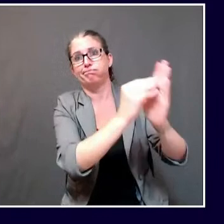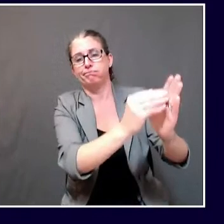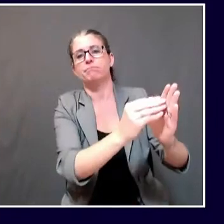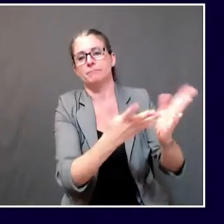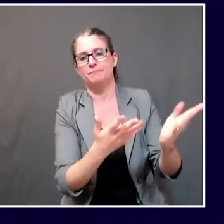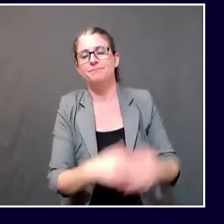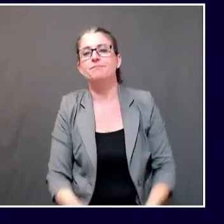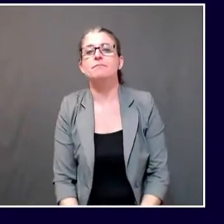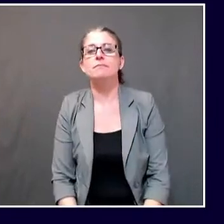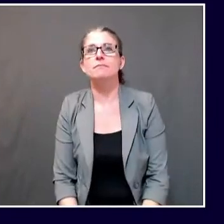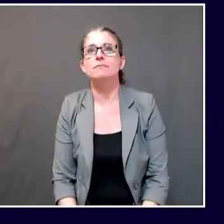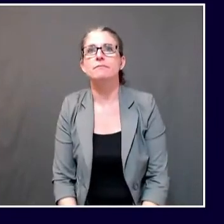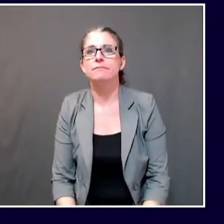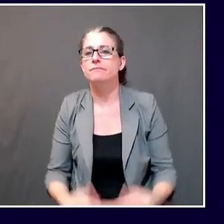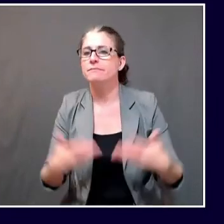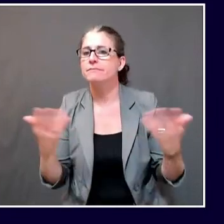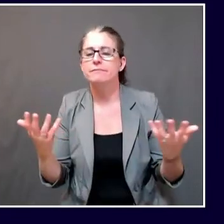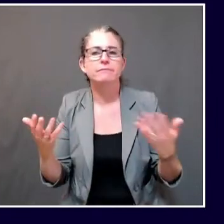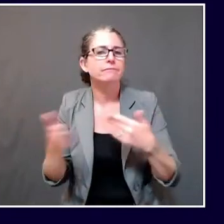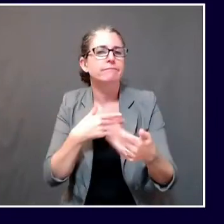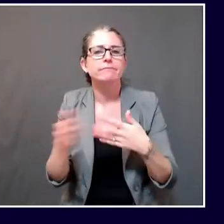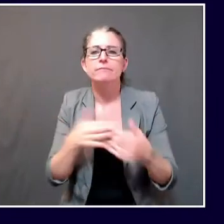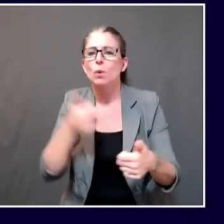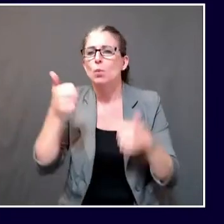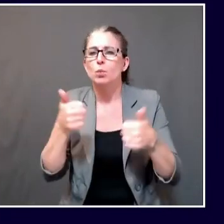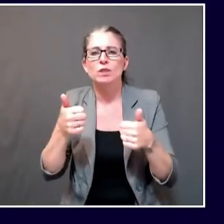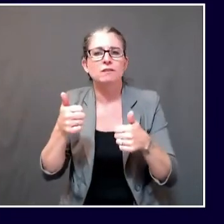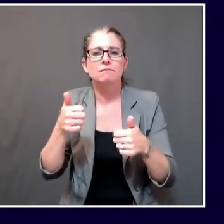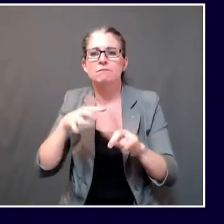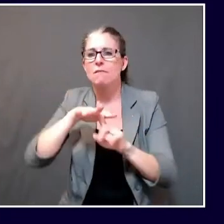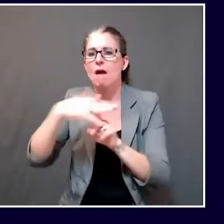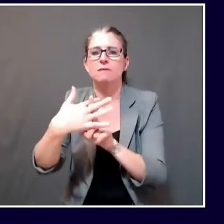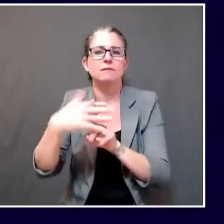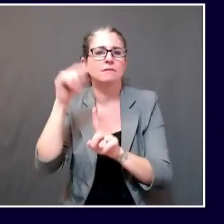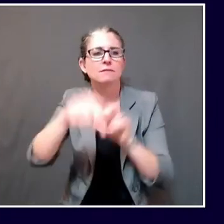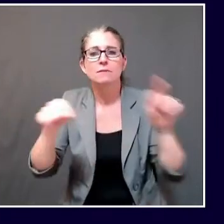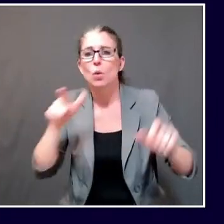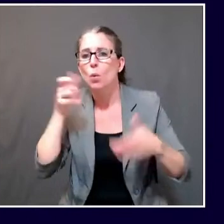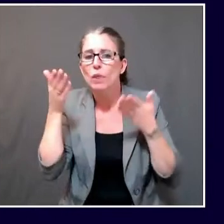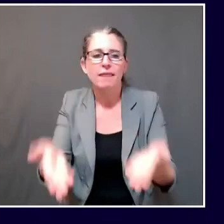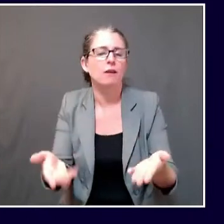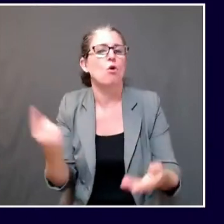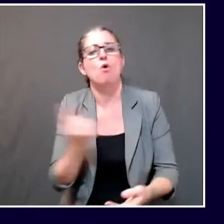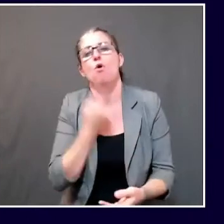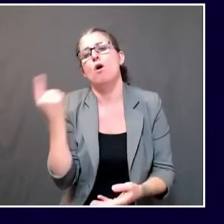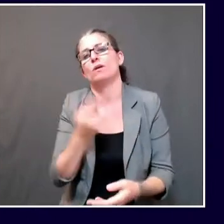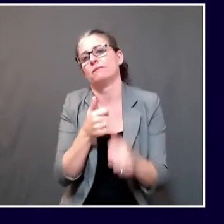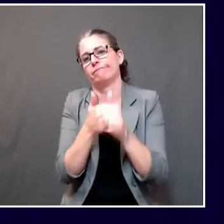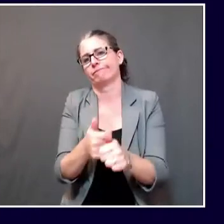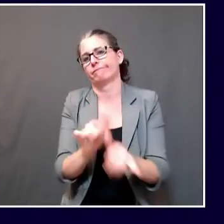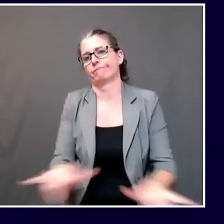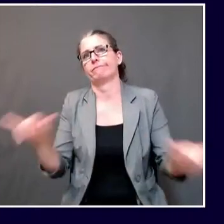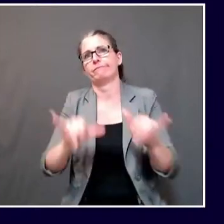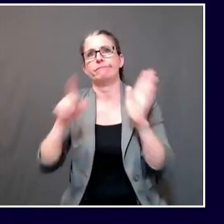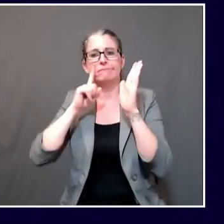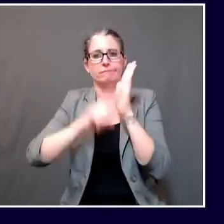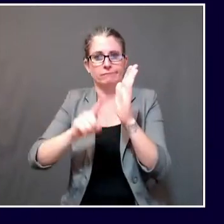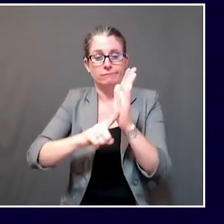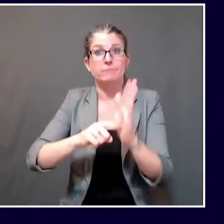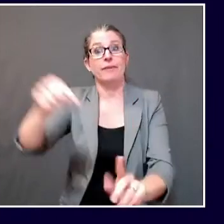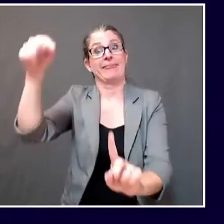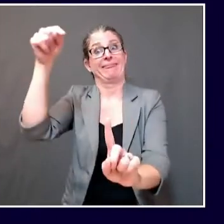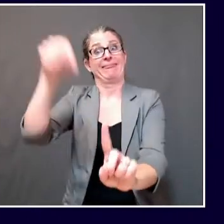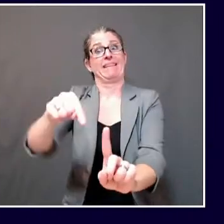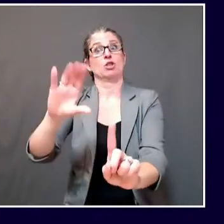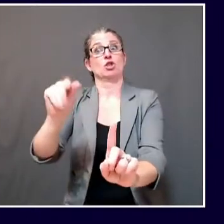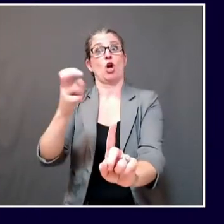face coverings are in use when, for example, when individuals are around others. So in this setting, when teachers